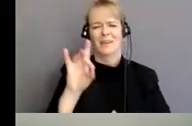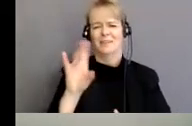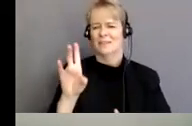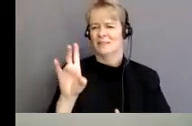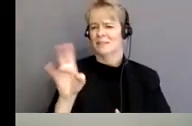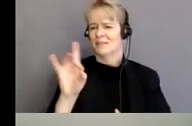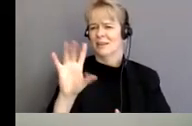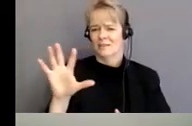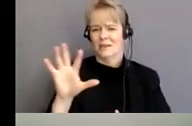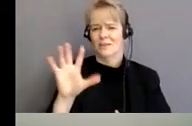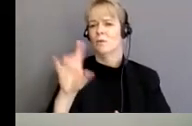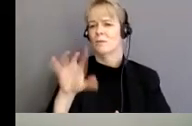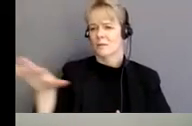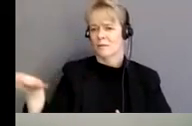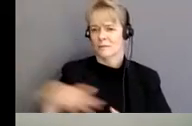1-877-785-1555.